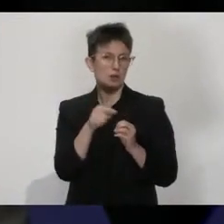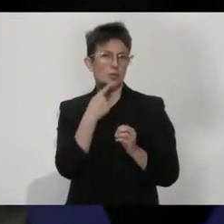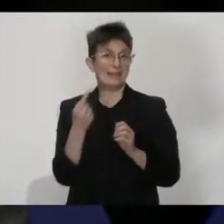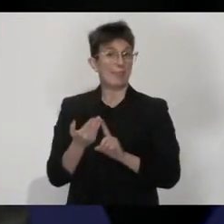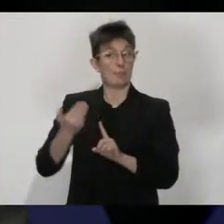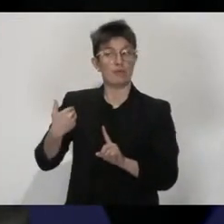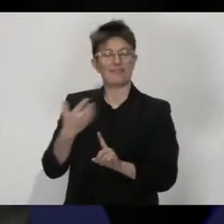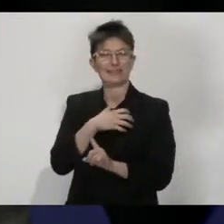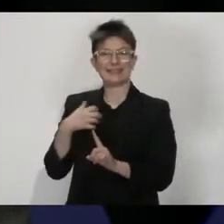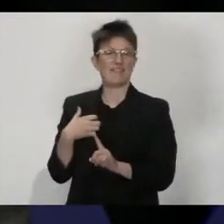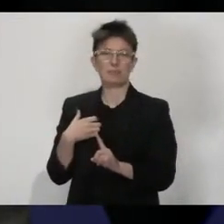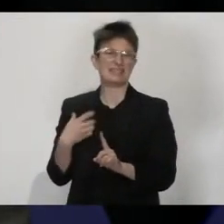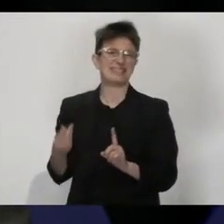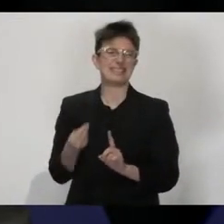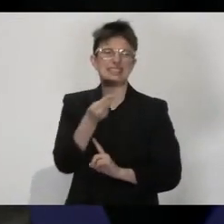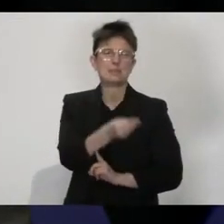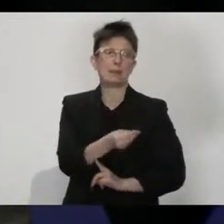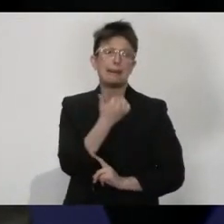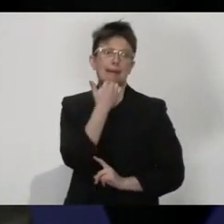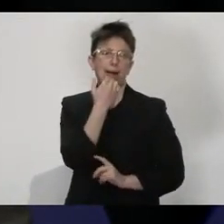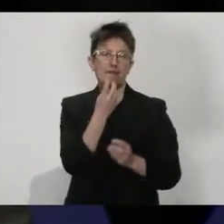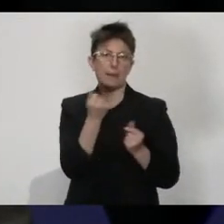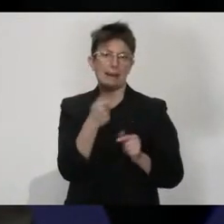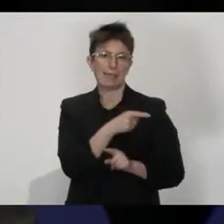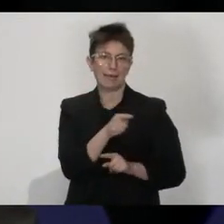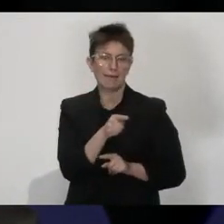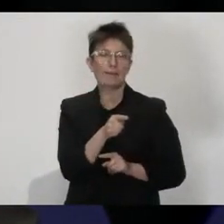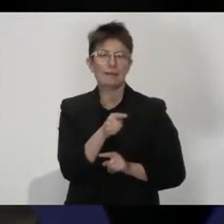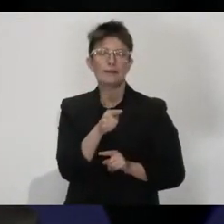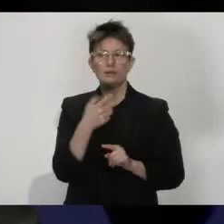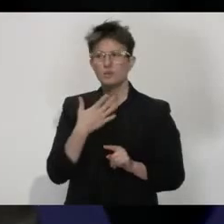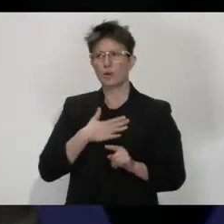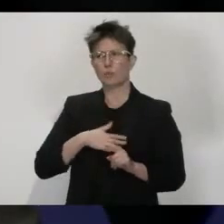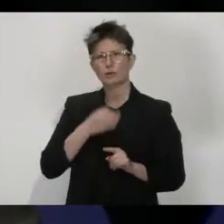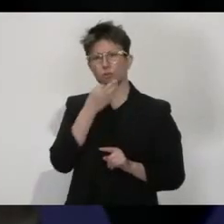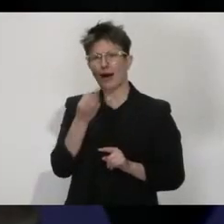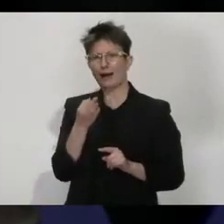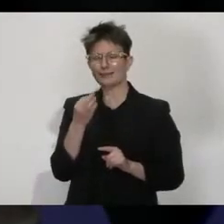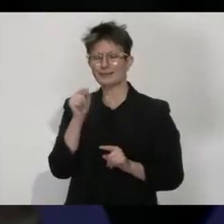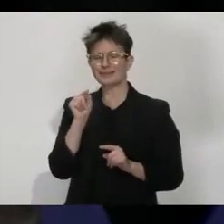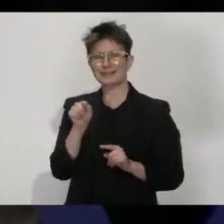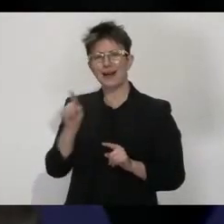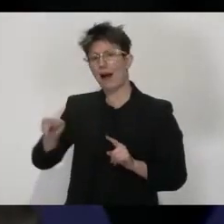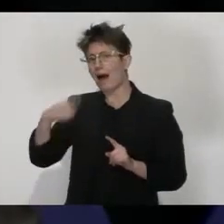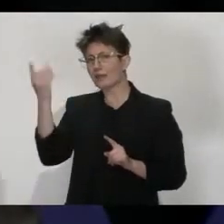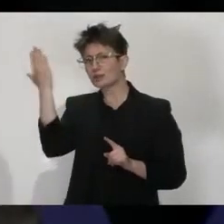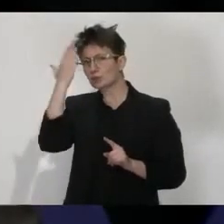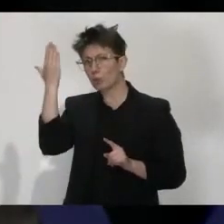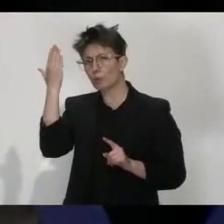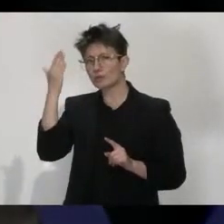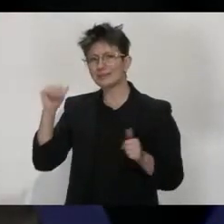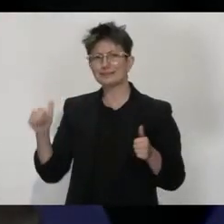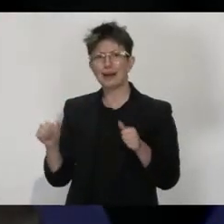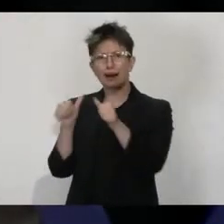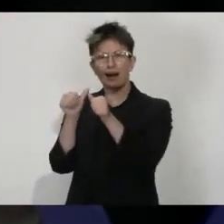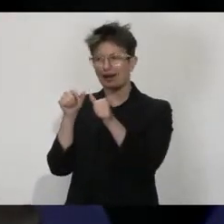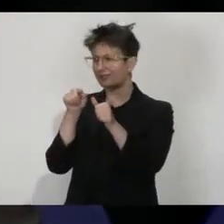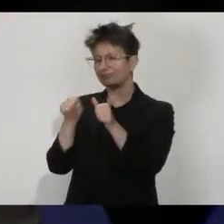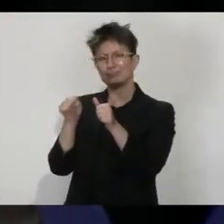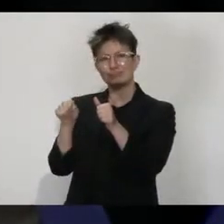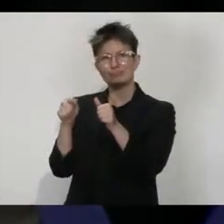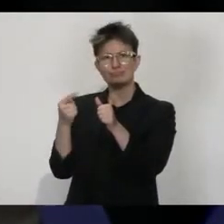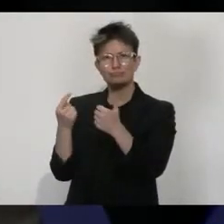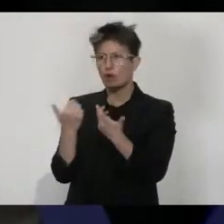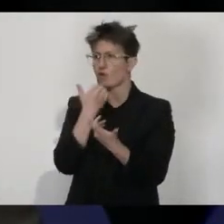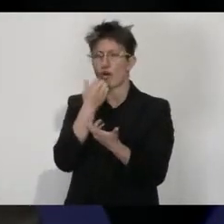schools in Taranaki and across the country have not seen that money yet. It's been allocated but it hasn't been spent, and you have low decile schools in Taranaki looking